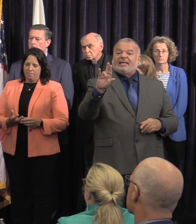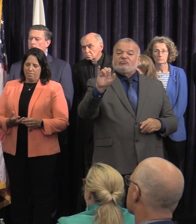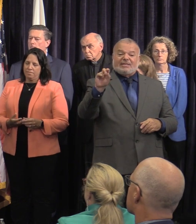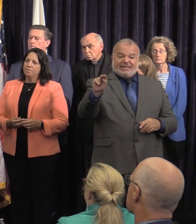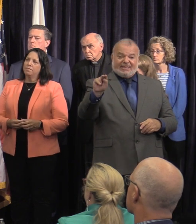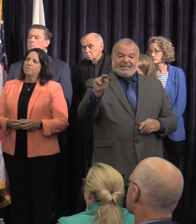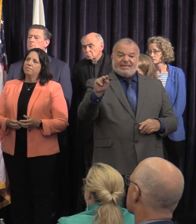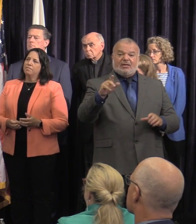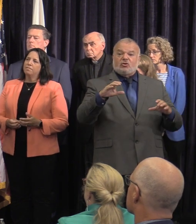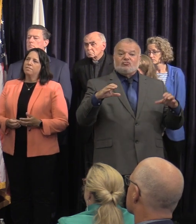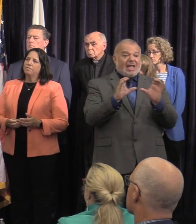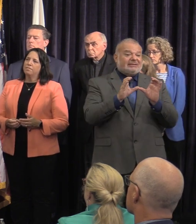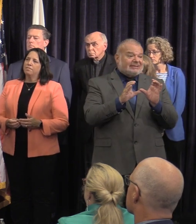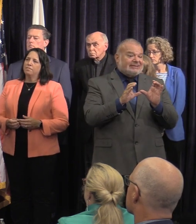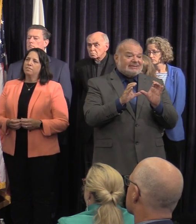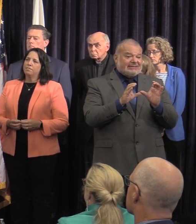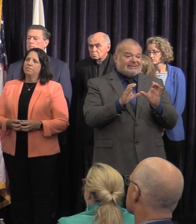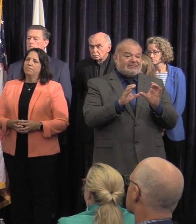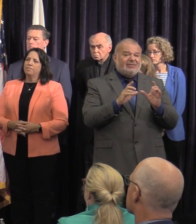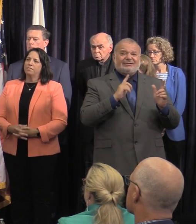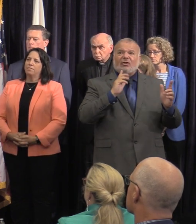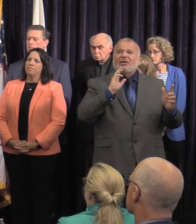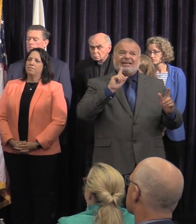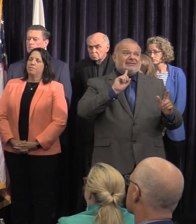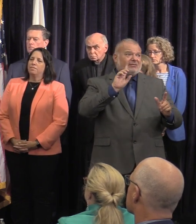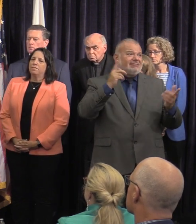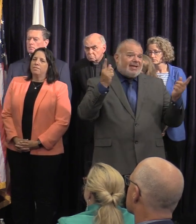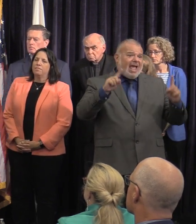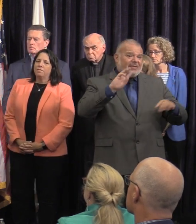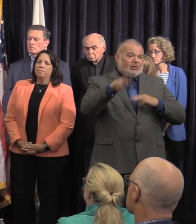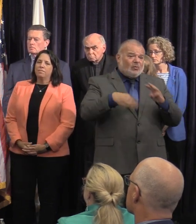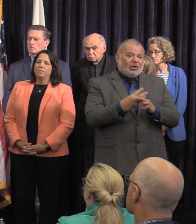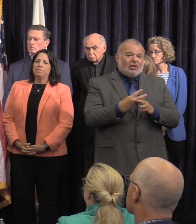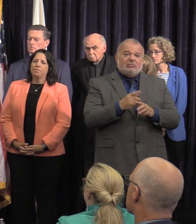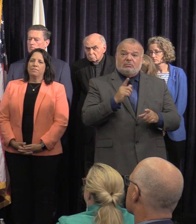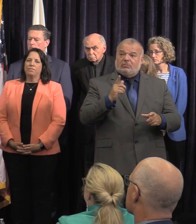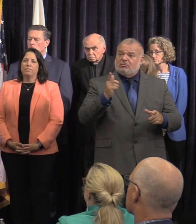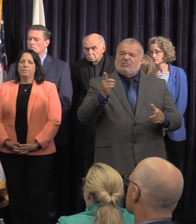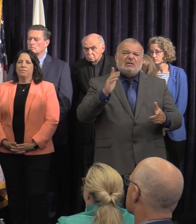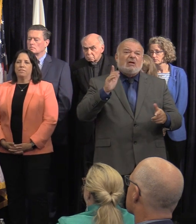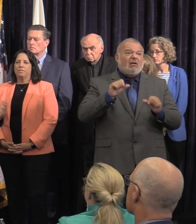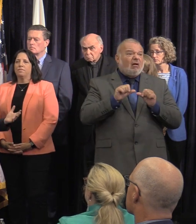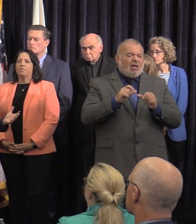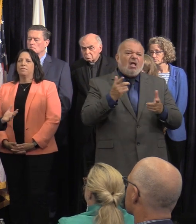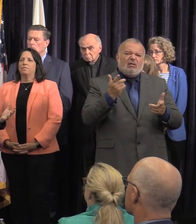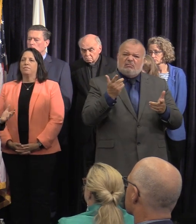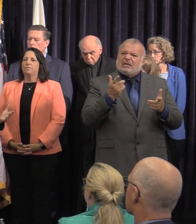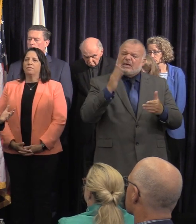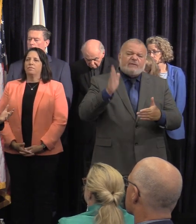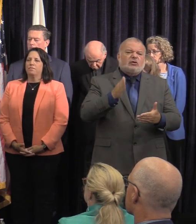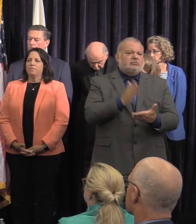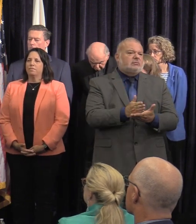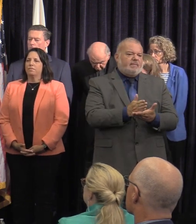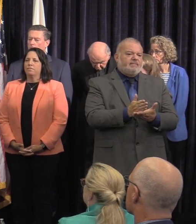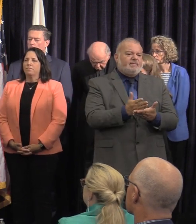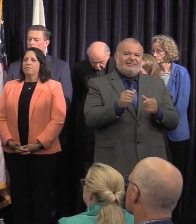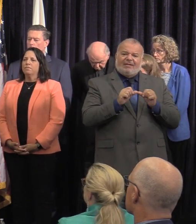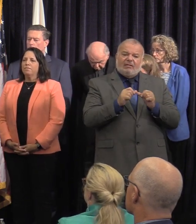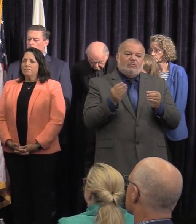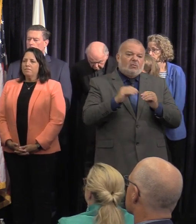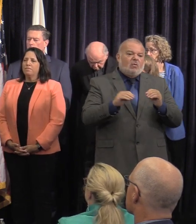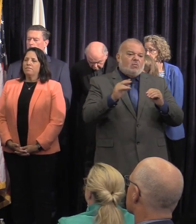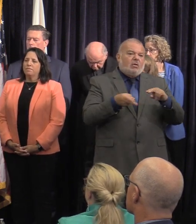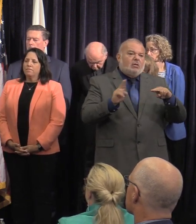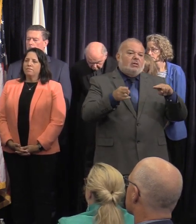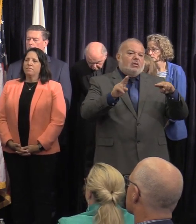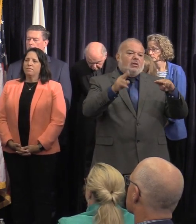that does not seem to abate. And while we will continue to work with our amazing partners here, the Lieutenant